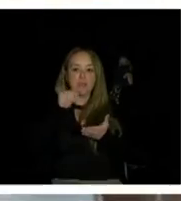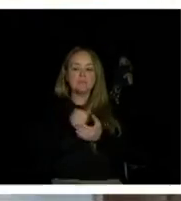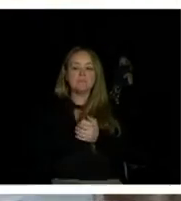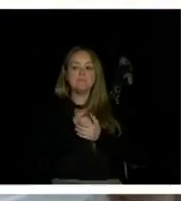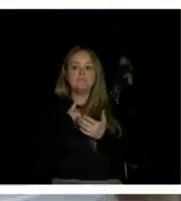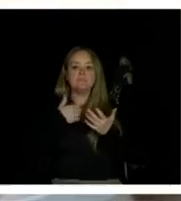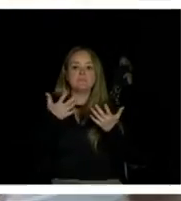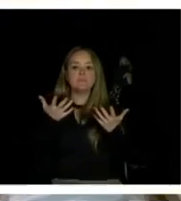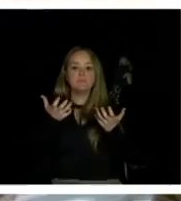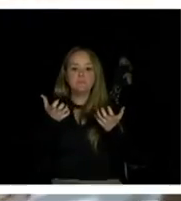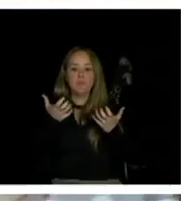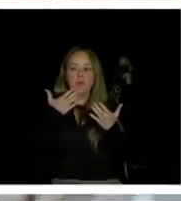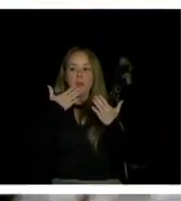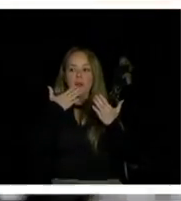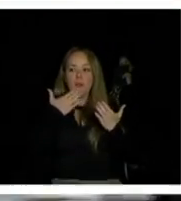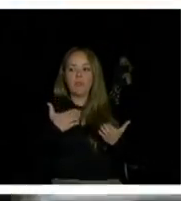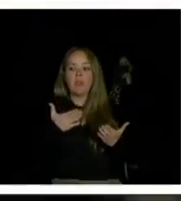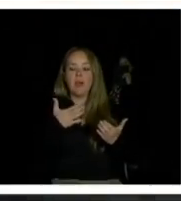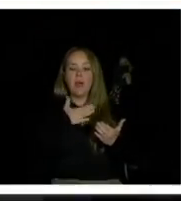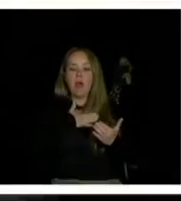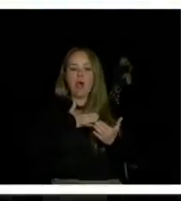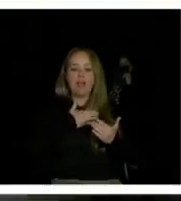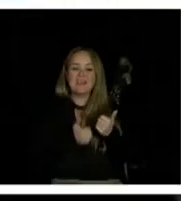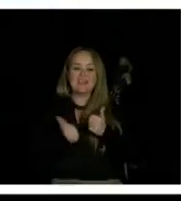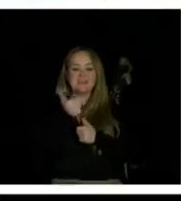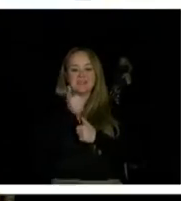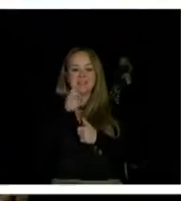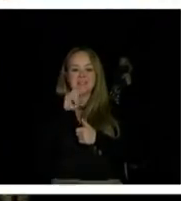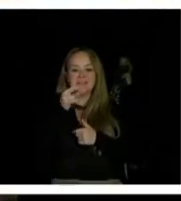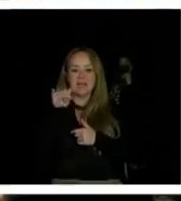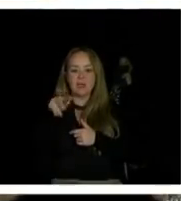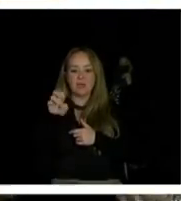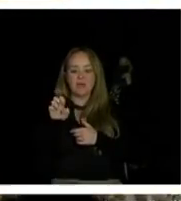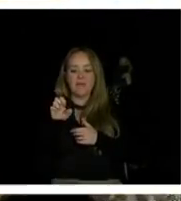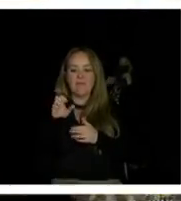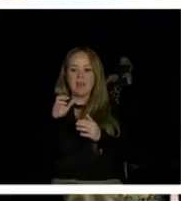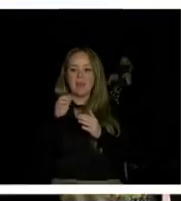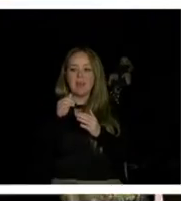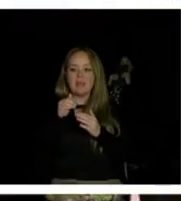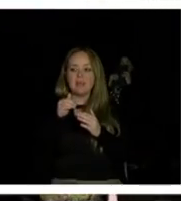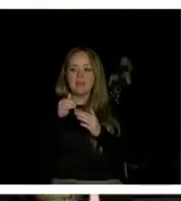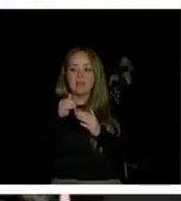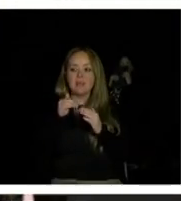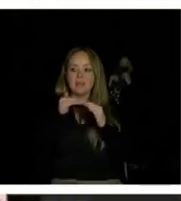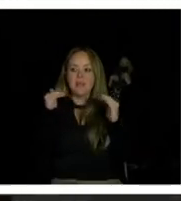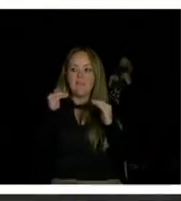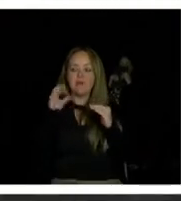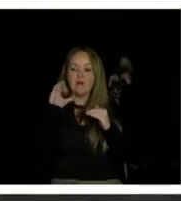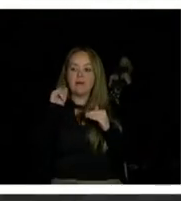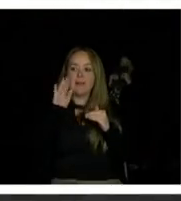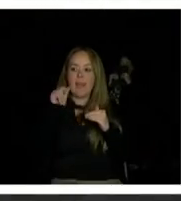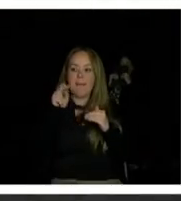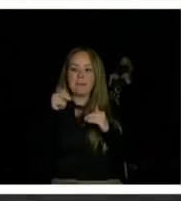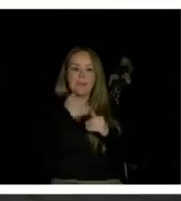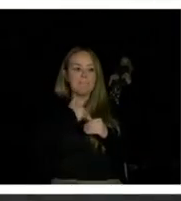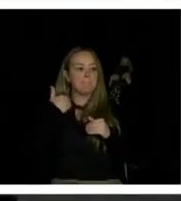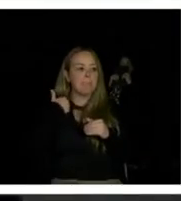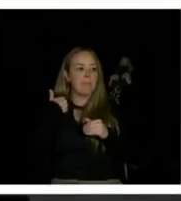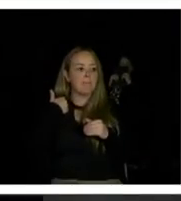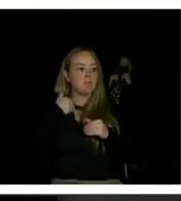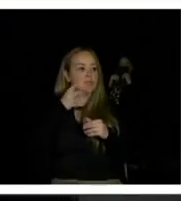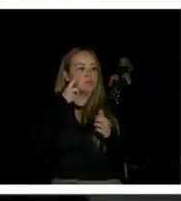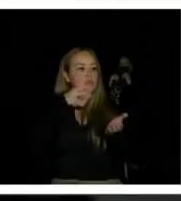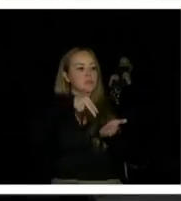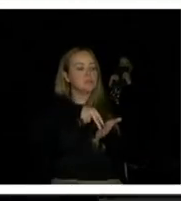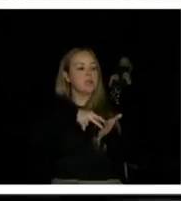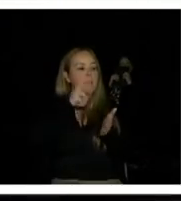I want to thank our executive level cabinet members, district leadership, if you all will stand and be